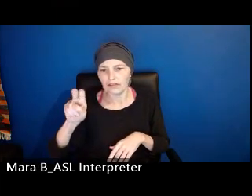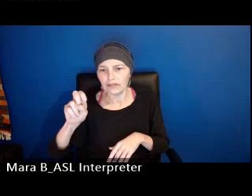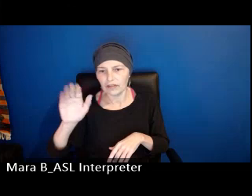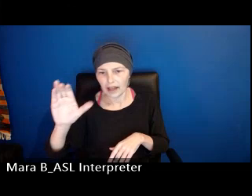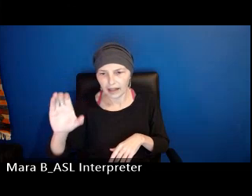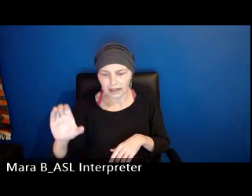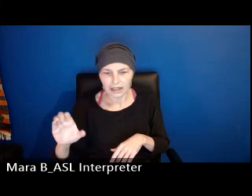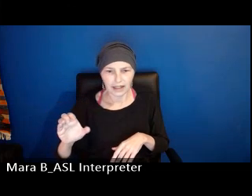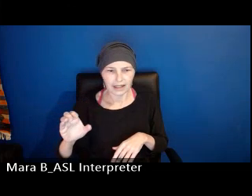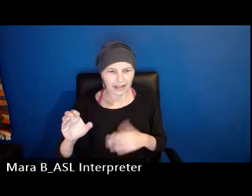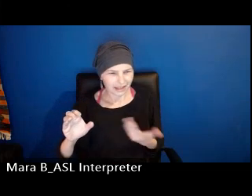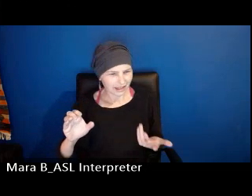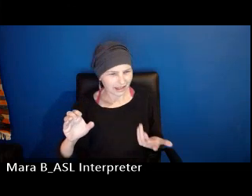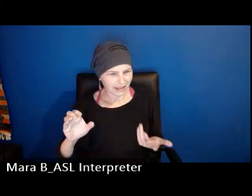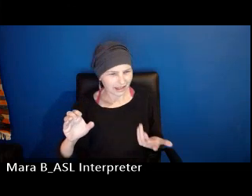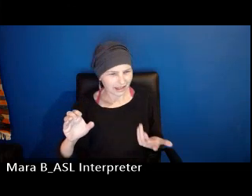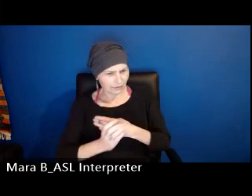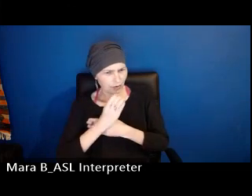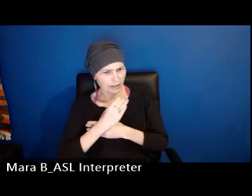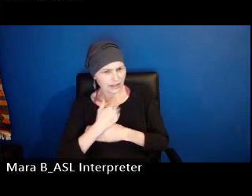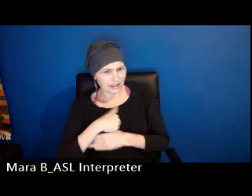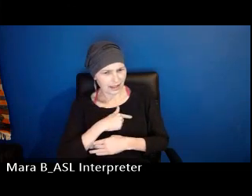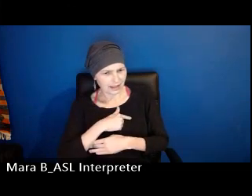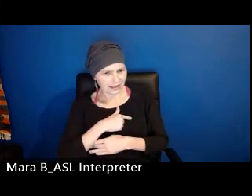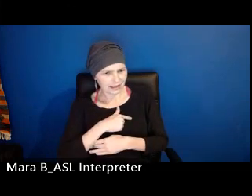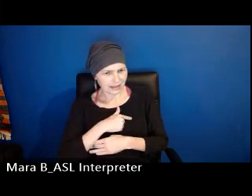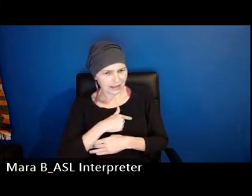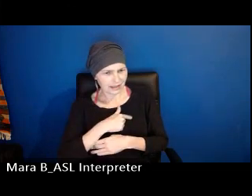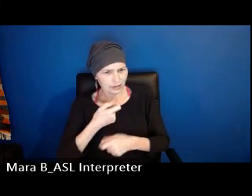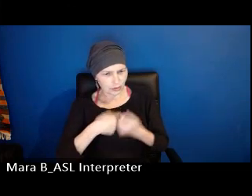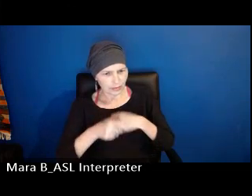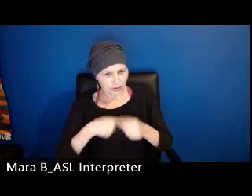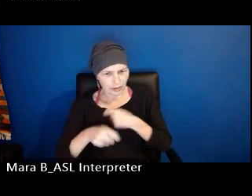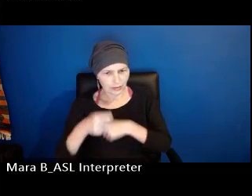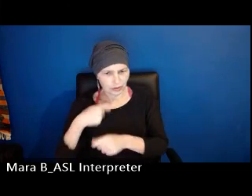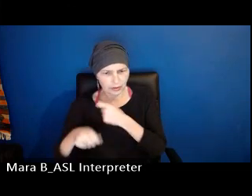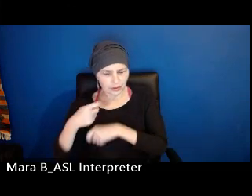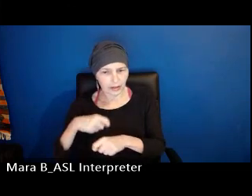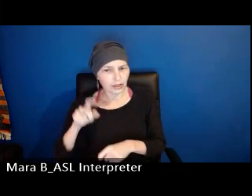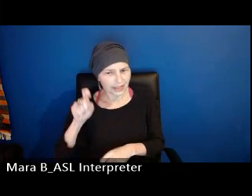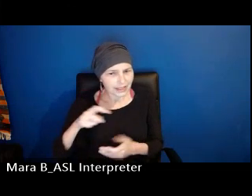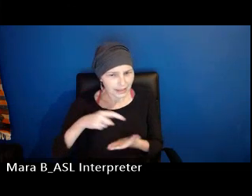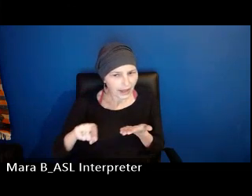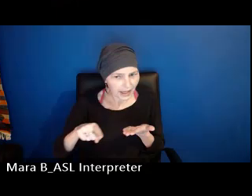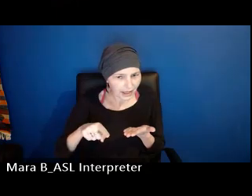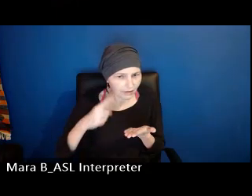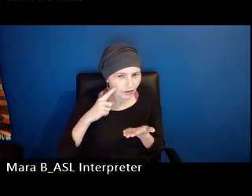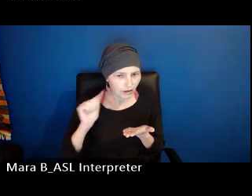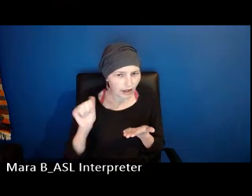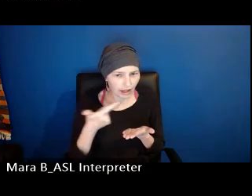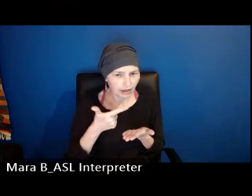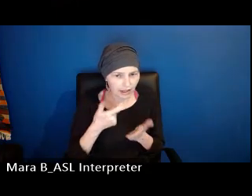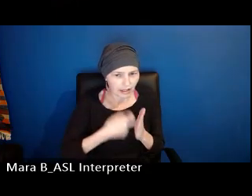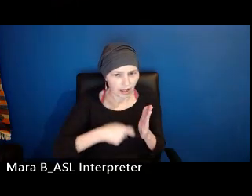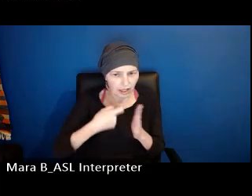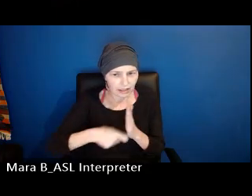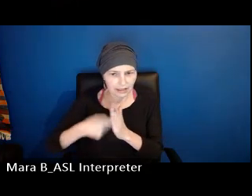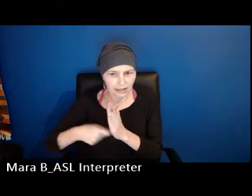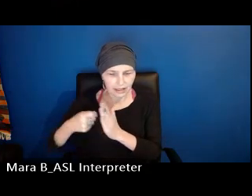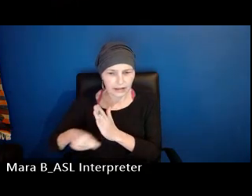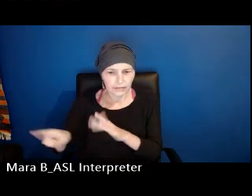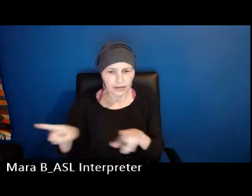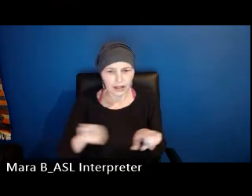all of those, it should actually pay the cost of the new equipment to go in. Additionally, it's not just the